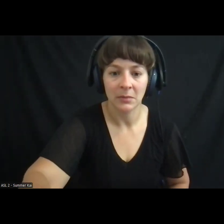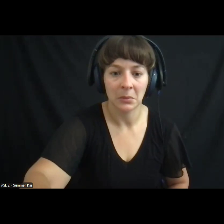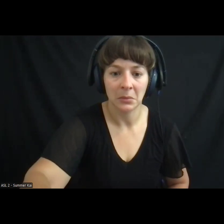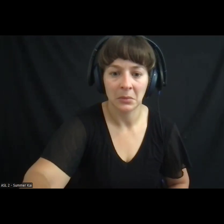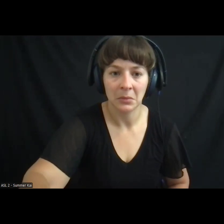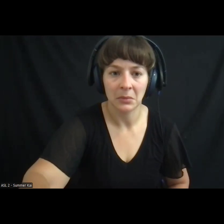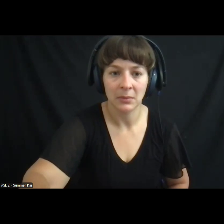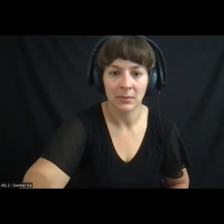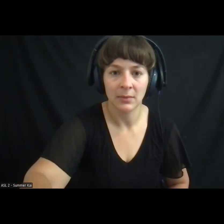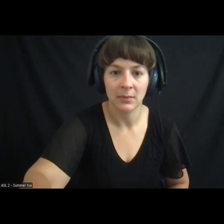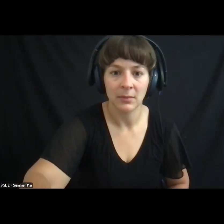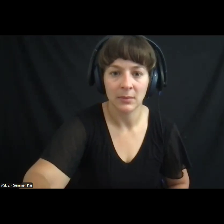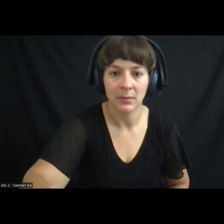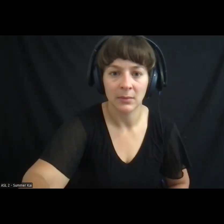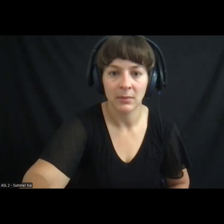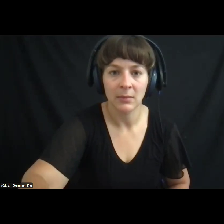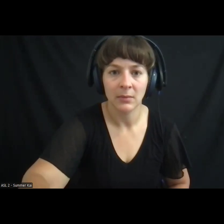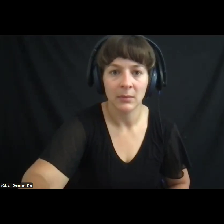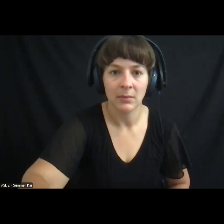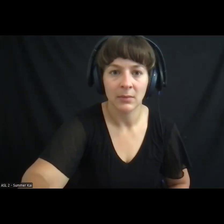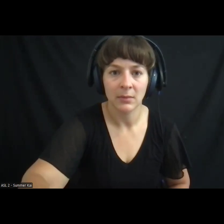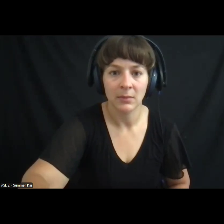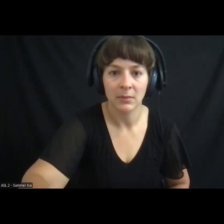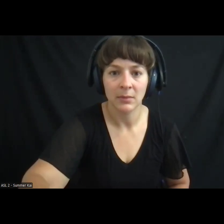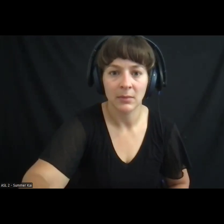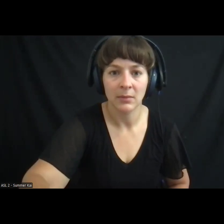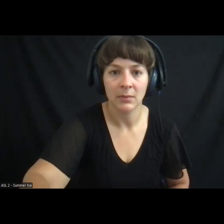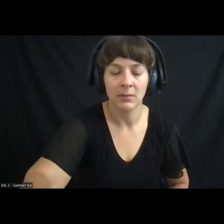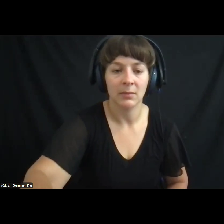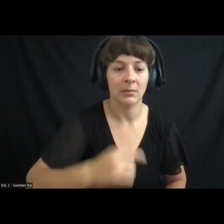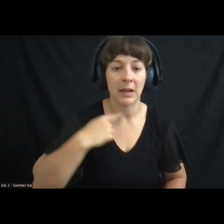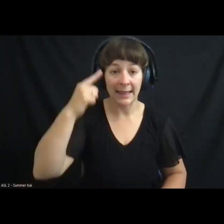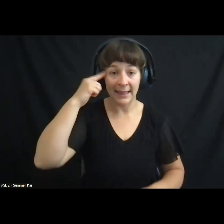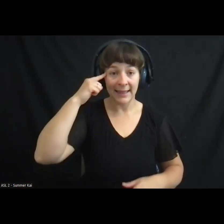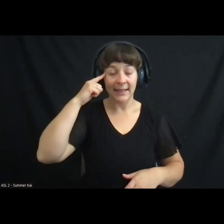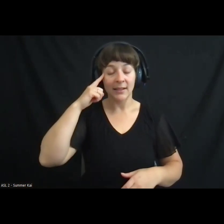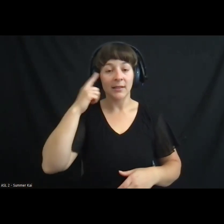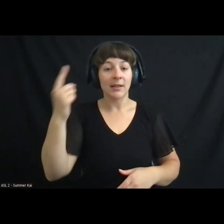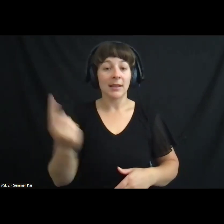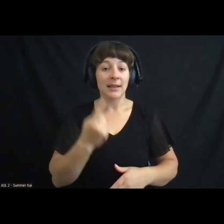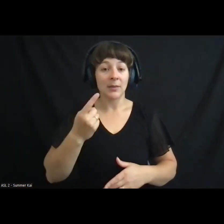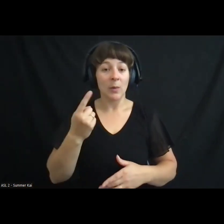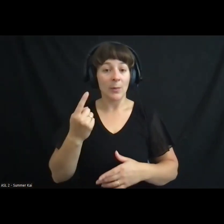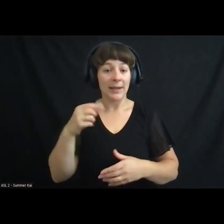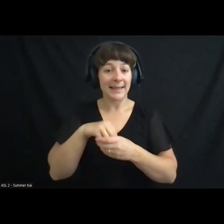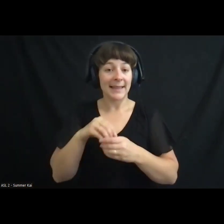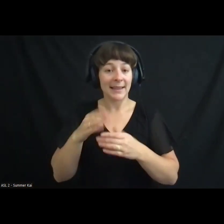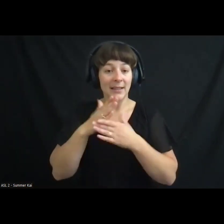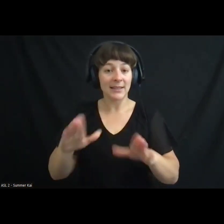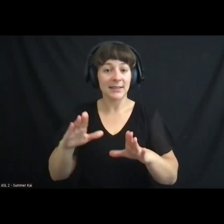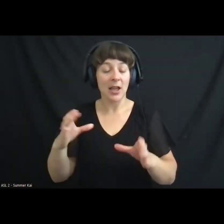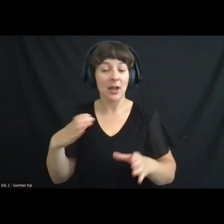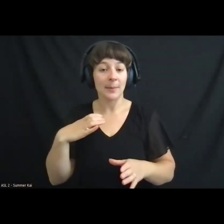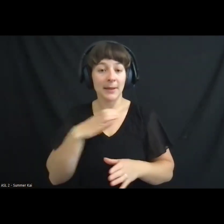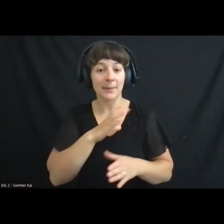Michelle, I think Dina has them available, who is part of your subcommittee. So maybe Adina can read off